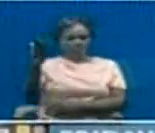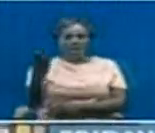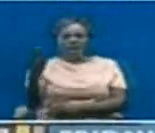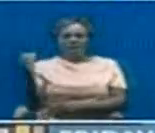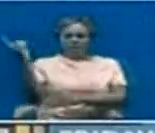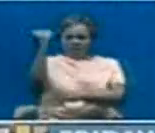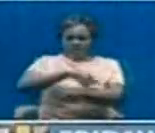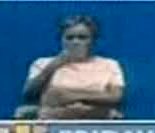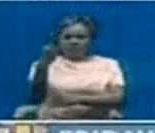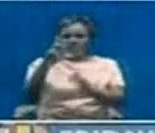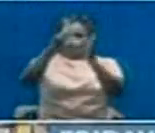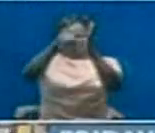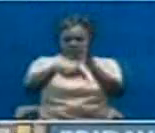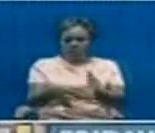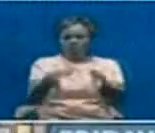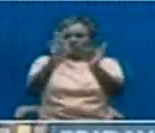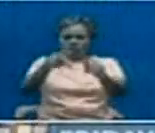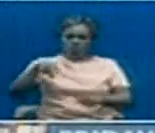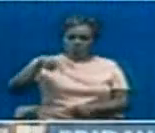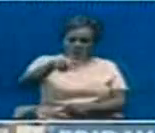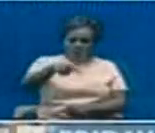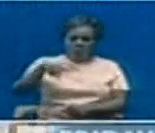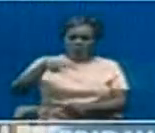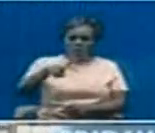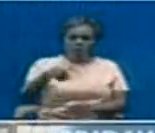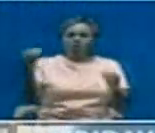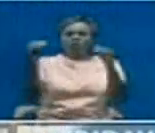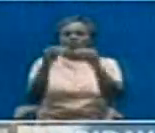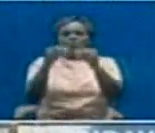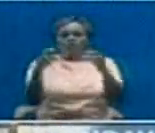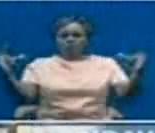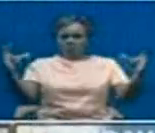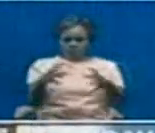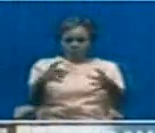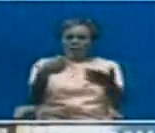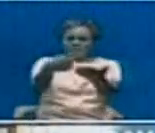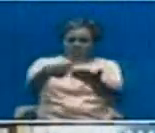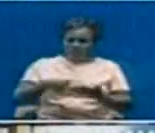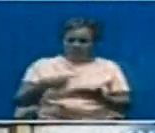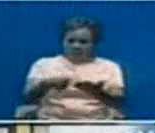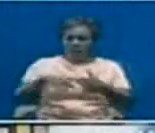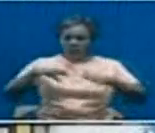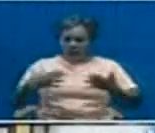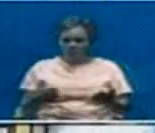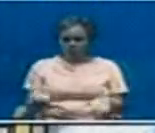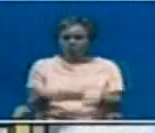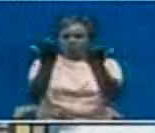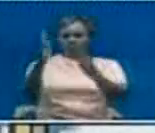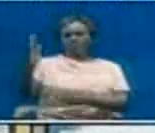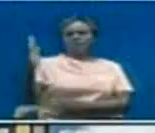3 days later, officers walked the streets of Raga Ele to meet residents and discuss how to beef up security.